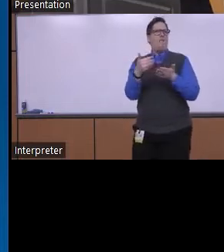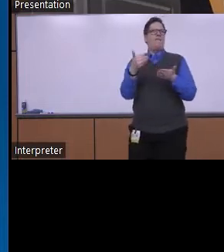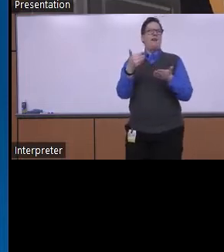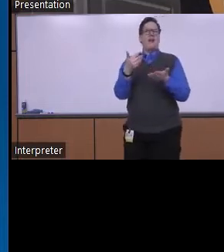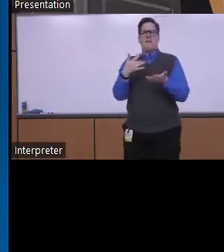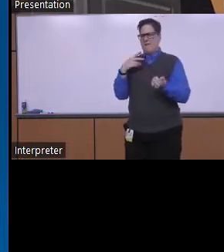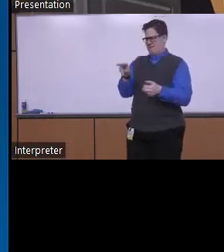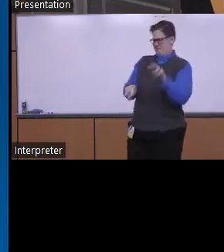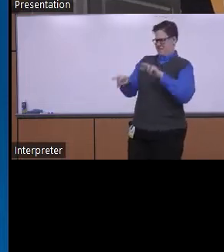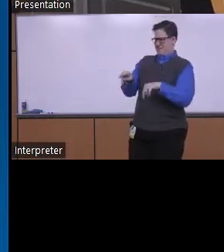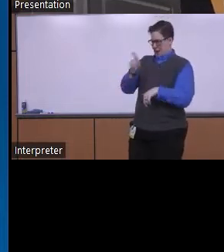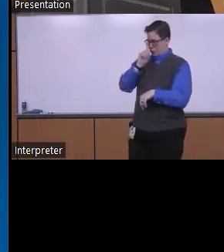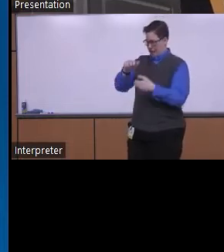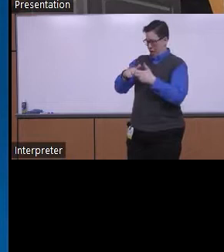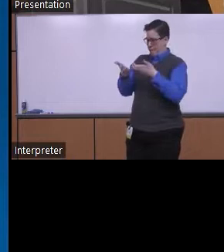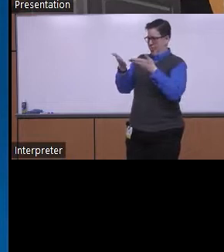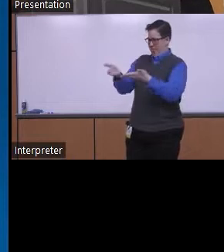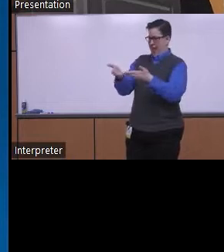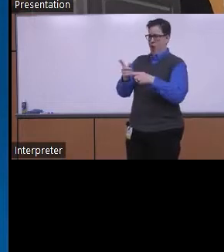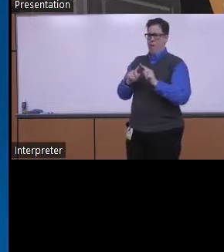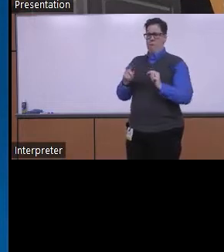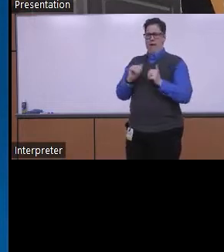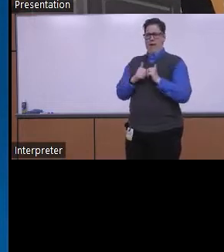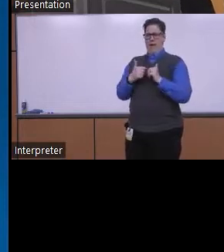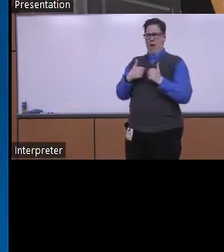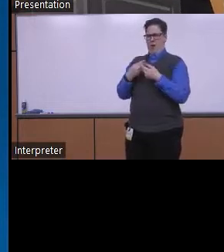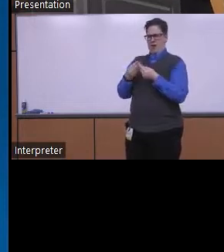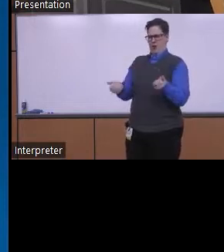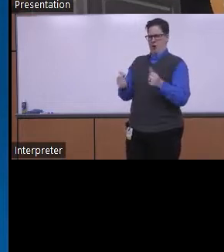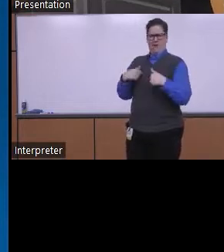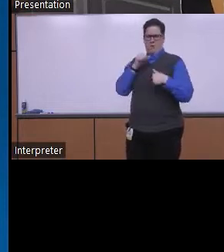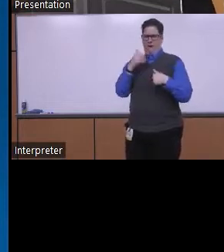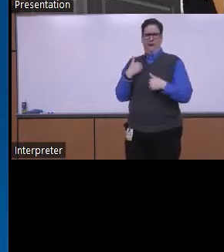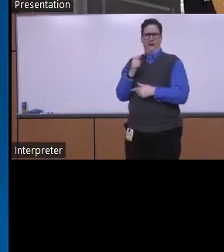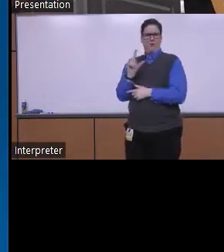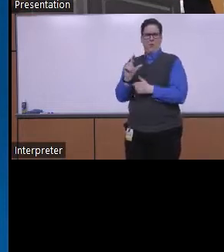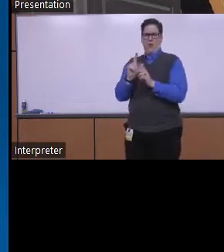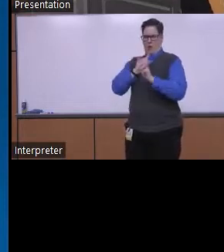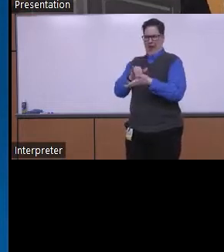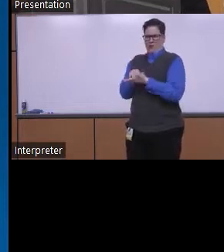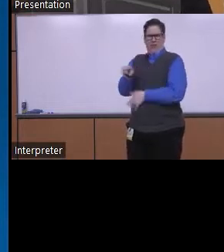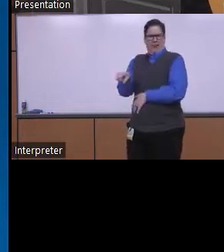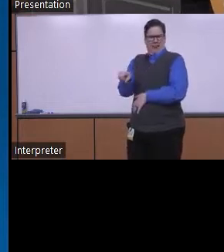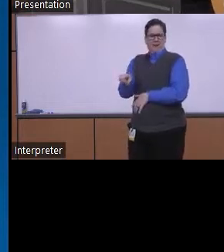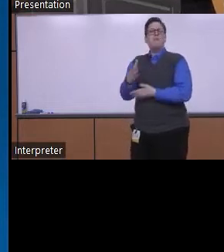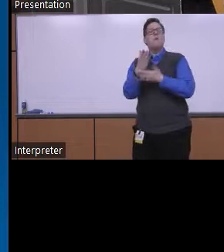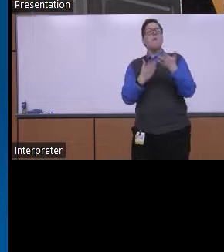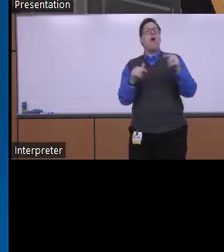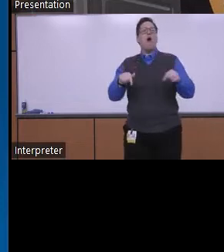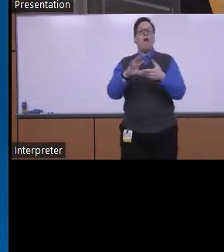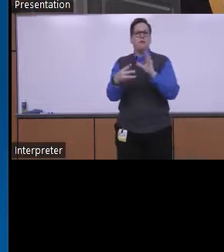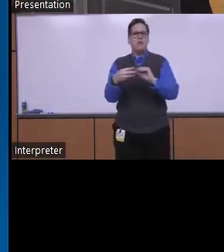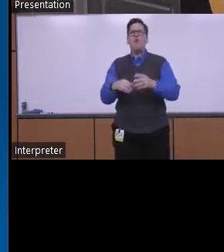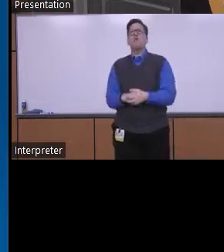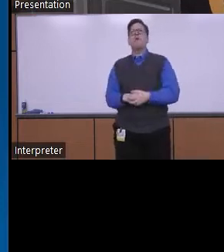give solutions for real problems that maybe sometimes psychiatry doesn't have the tools to answer them. And part of the story is